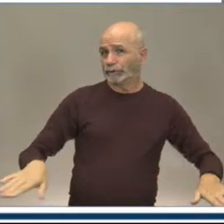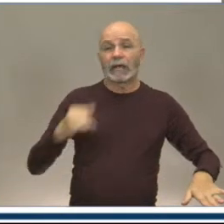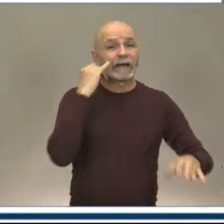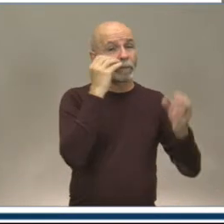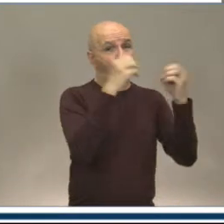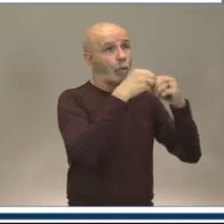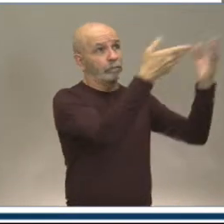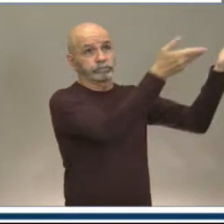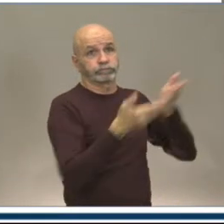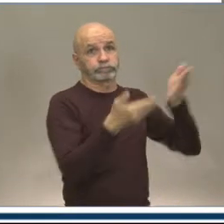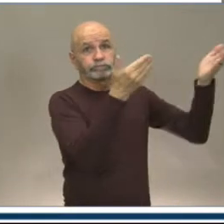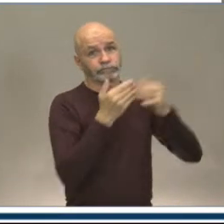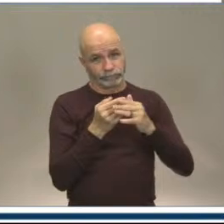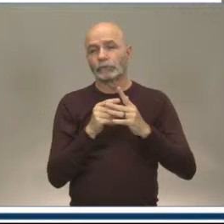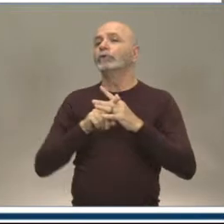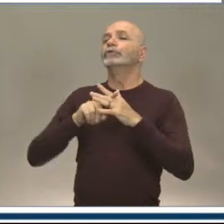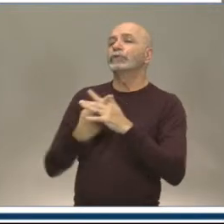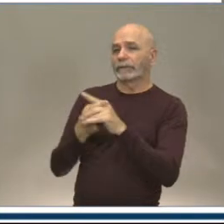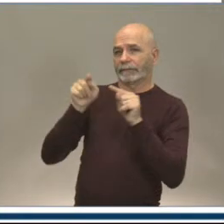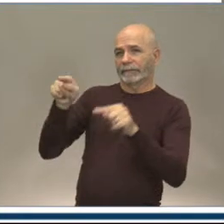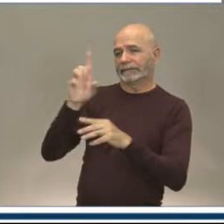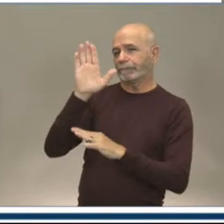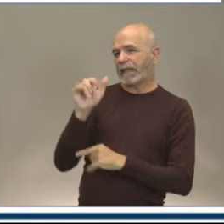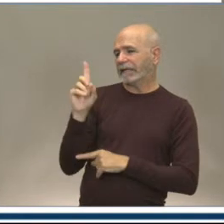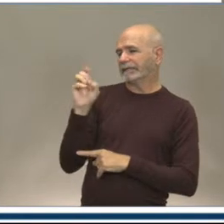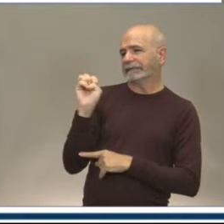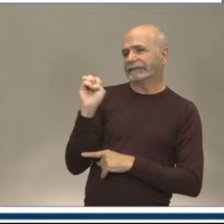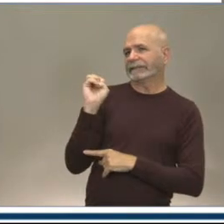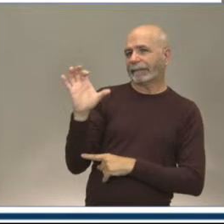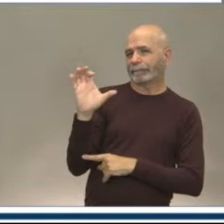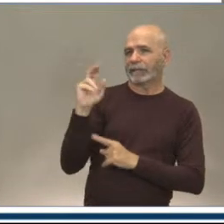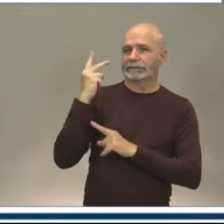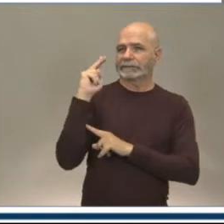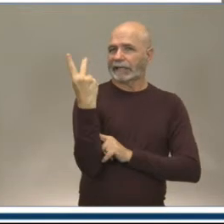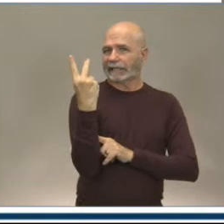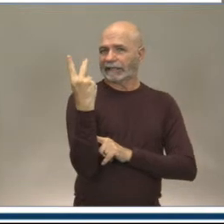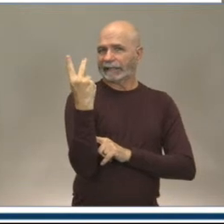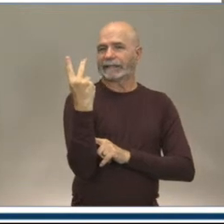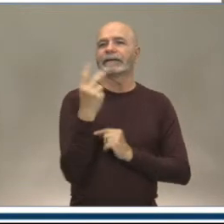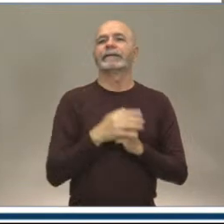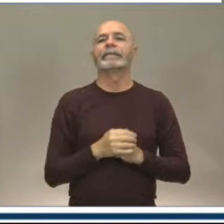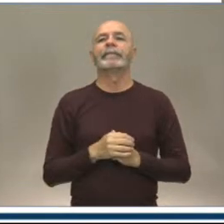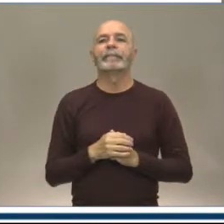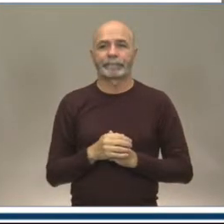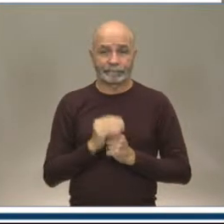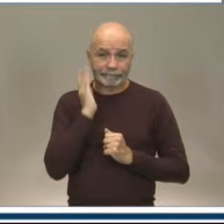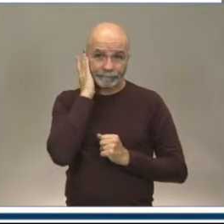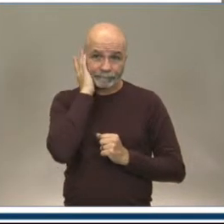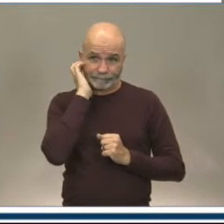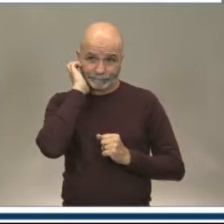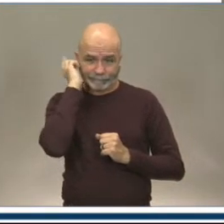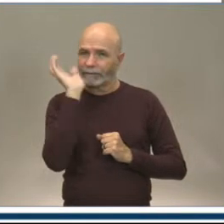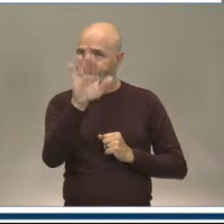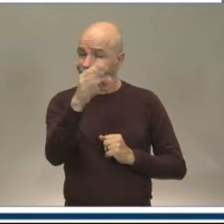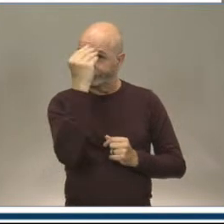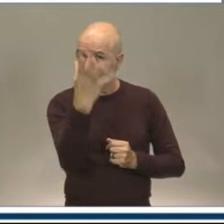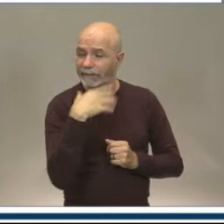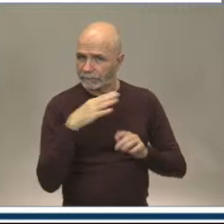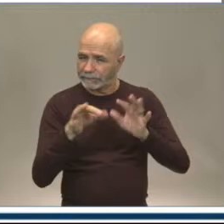on December 2nd. So here are some important details around childhood vaccination.